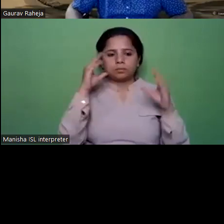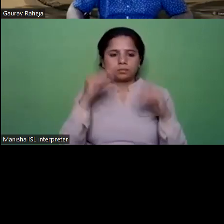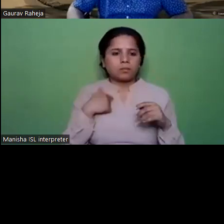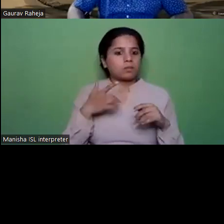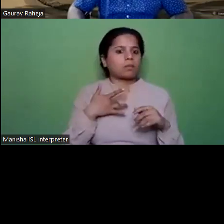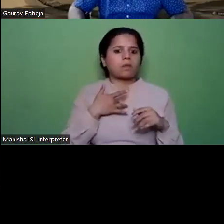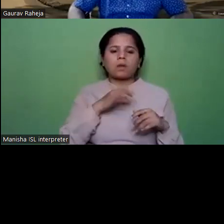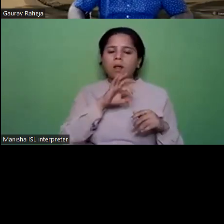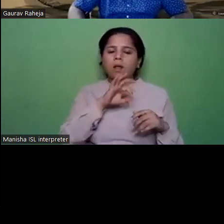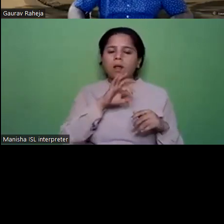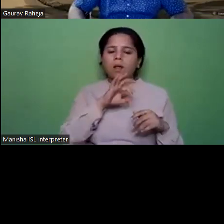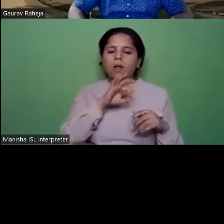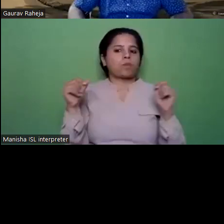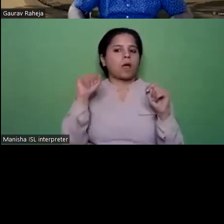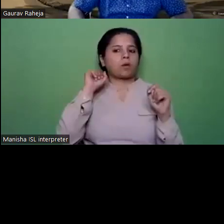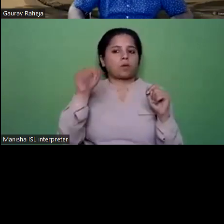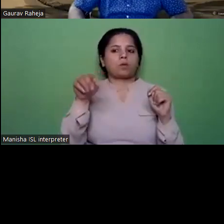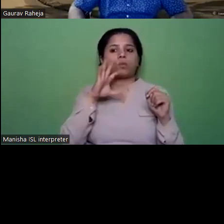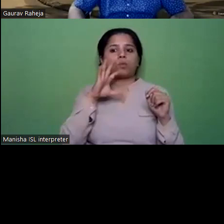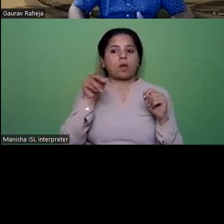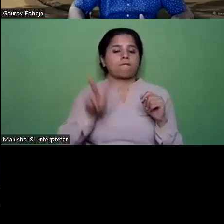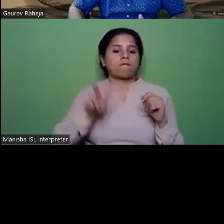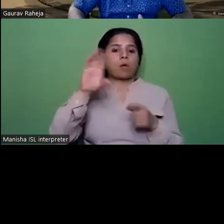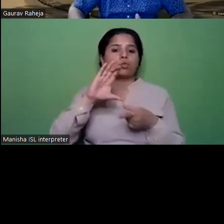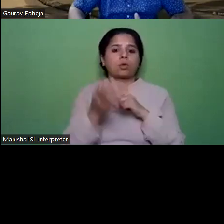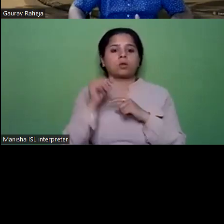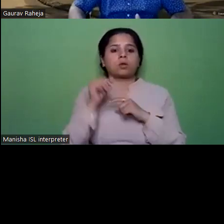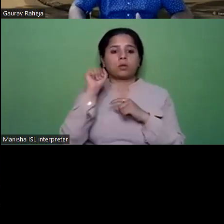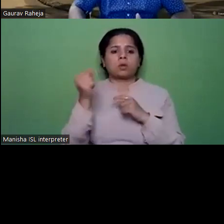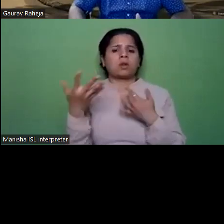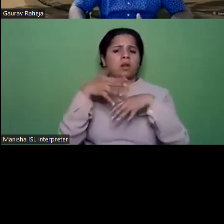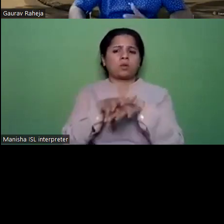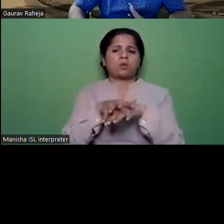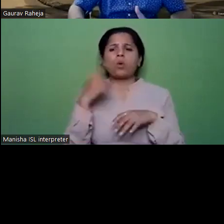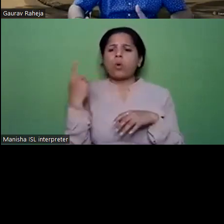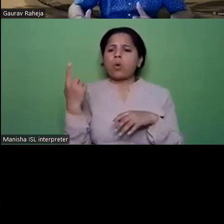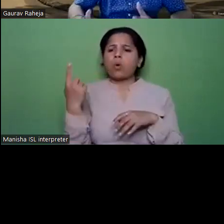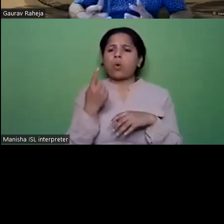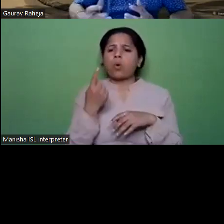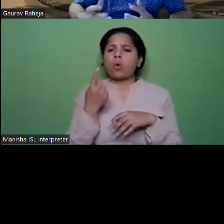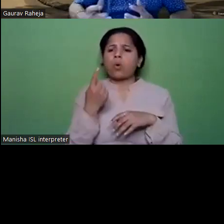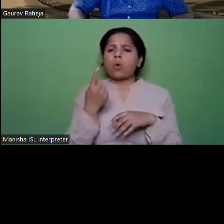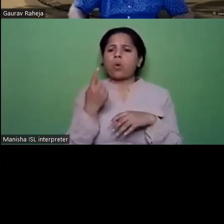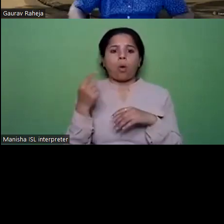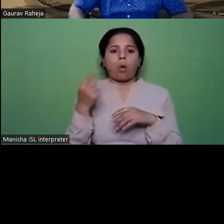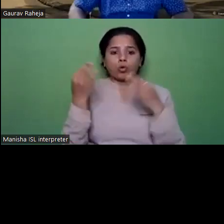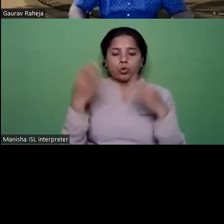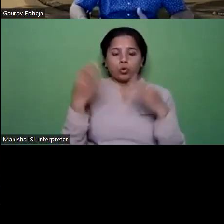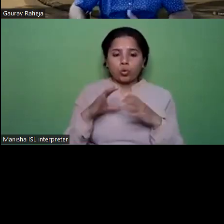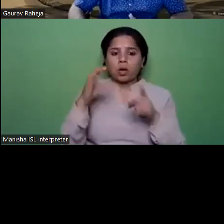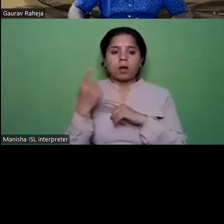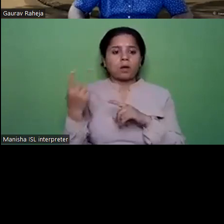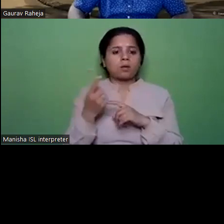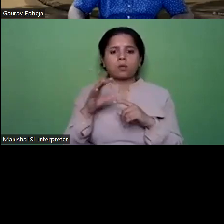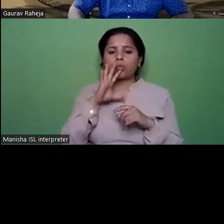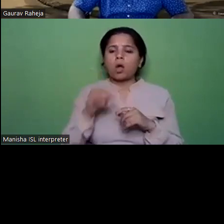about Japan that they valued their culture. So inclusion is not about adapting only a new culture, but also